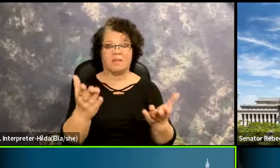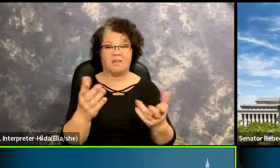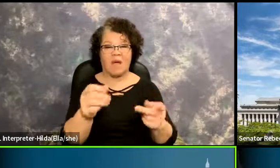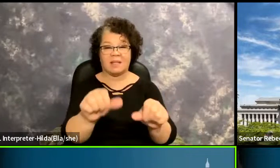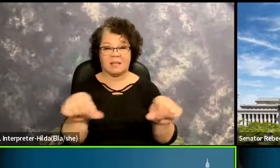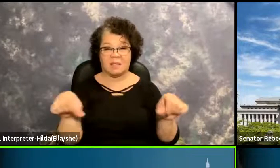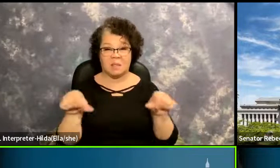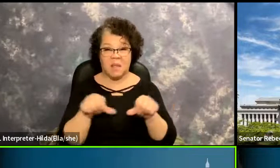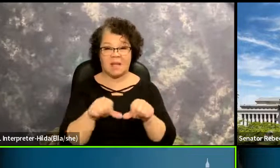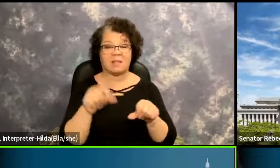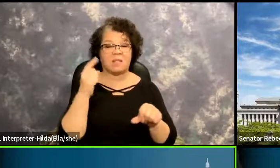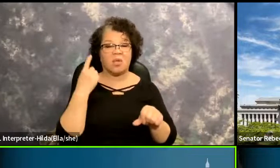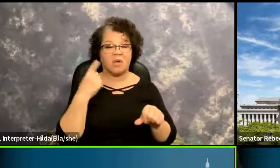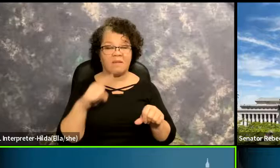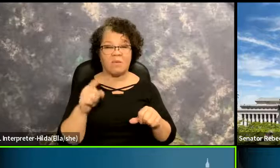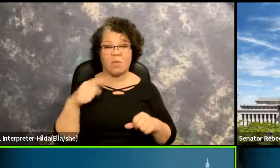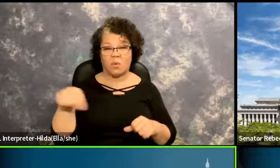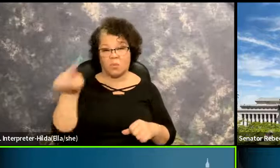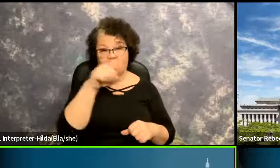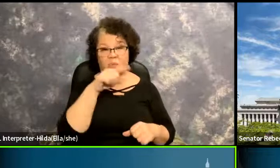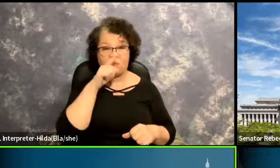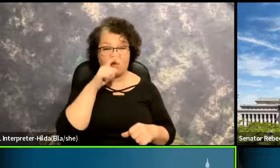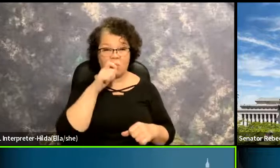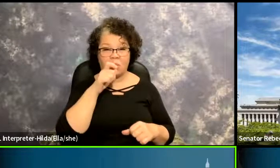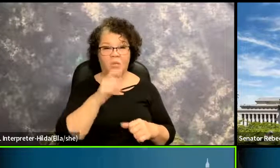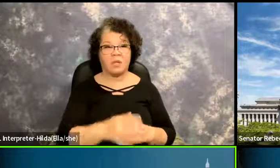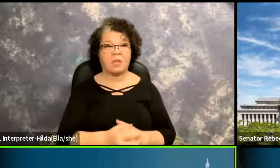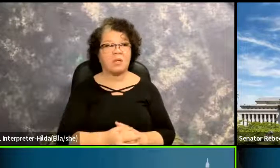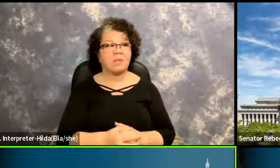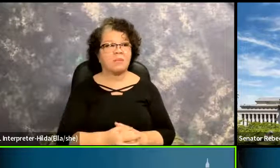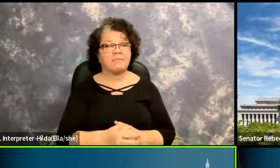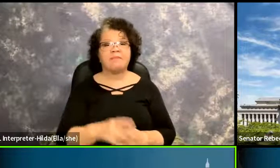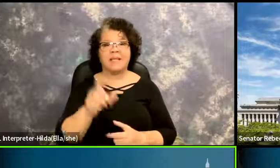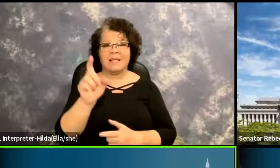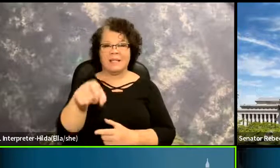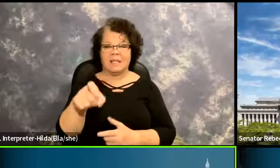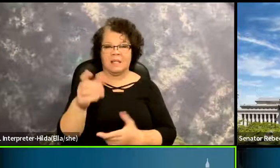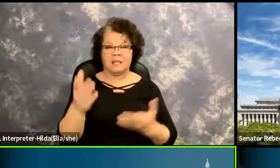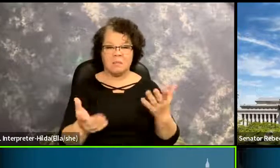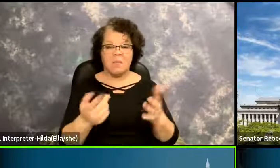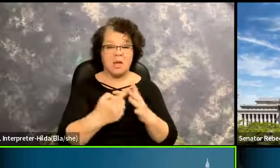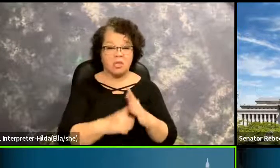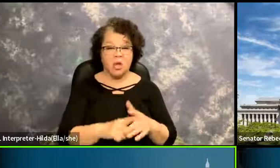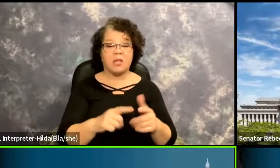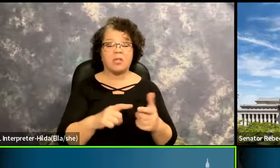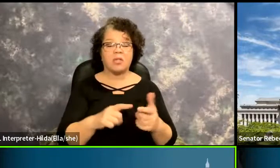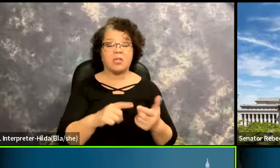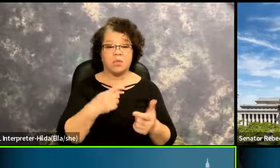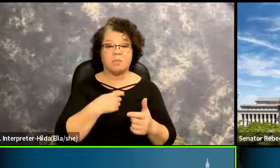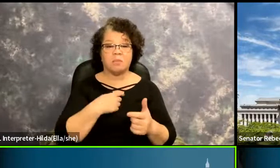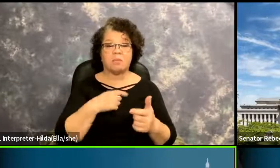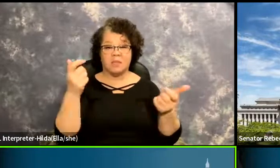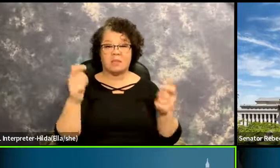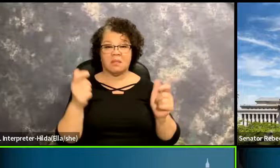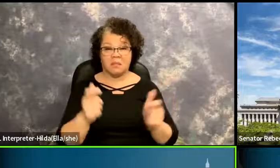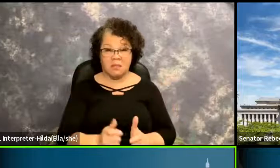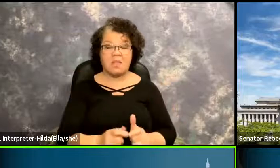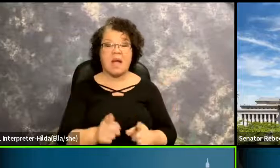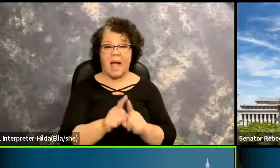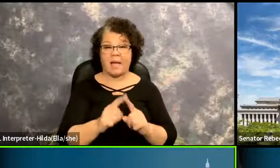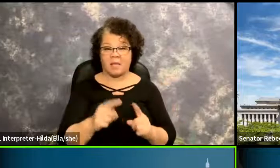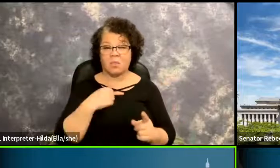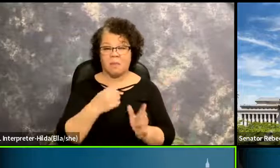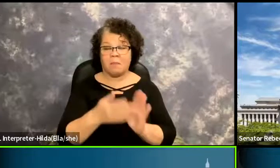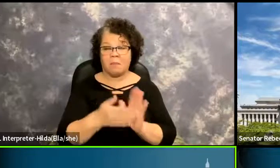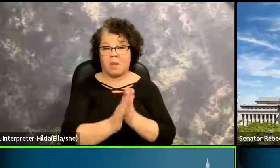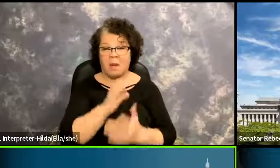for those of us whose needs may start to be shrinking as we get older. We